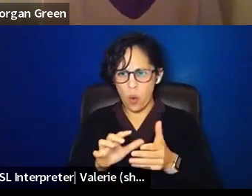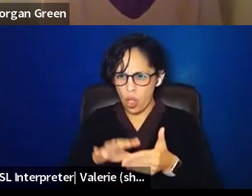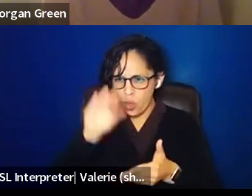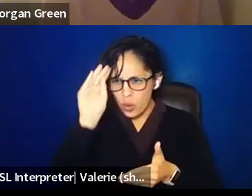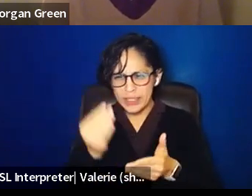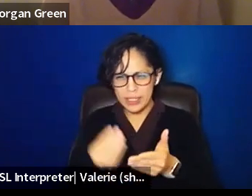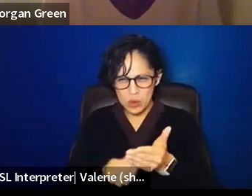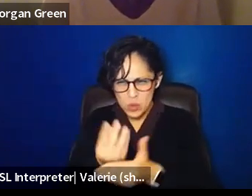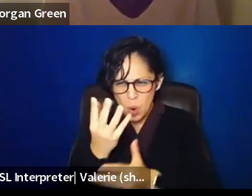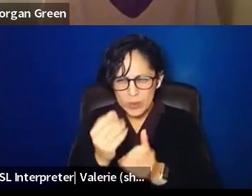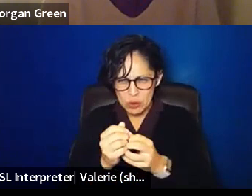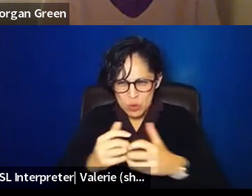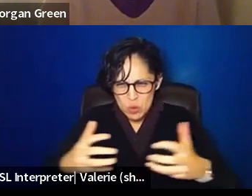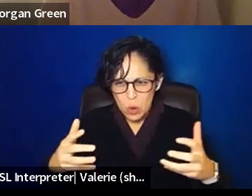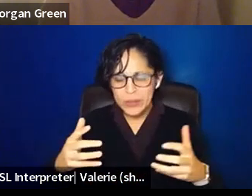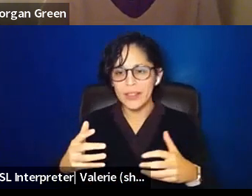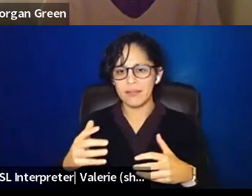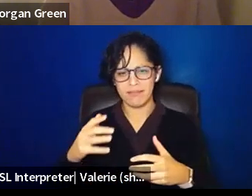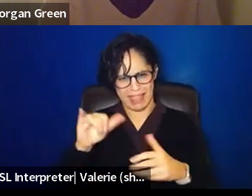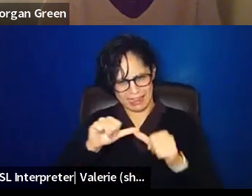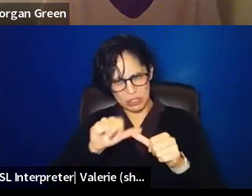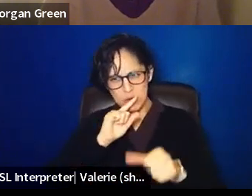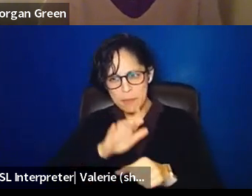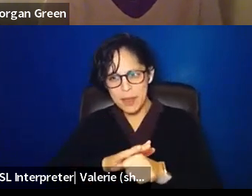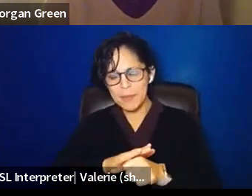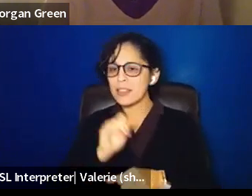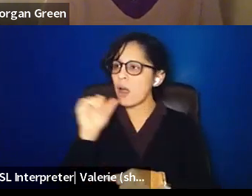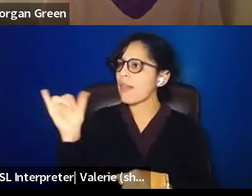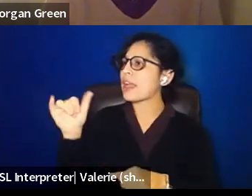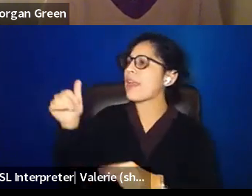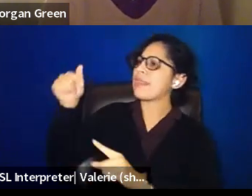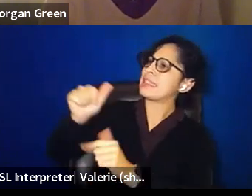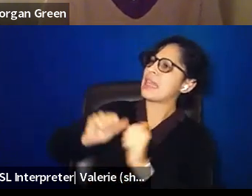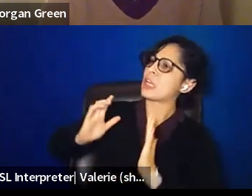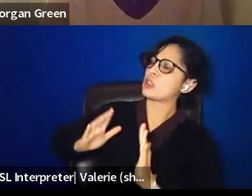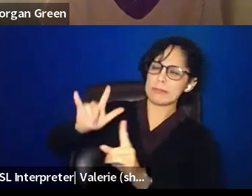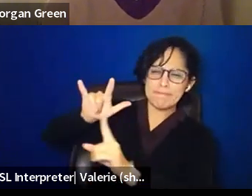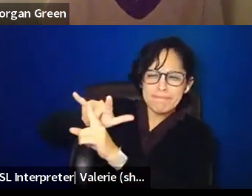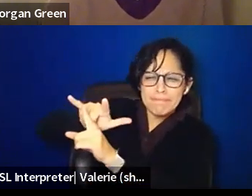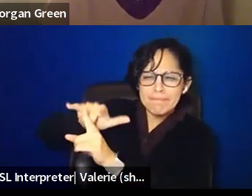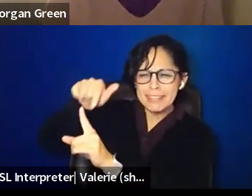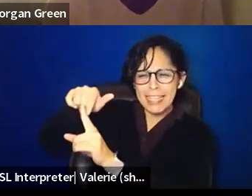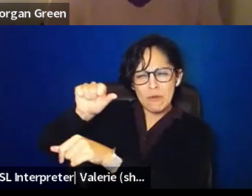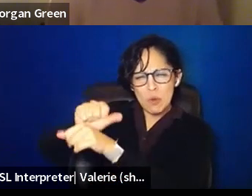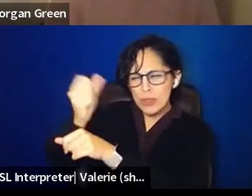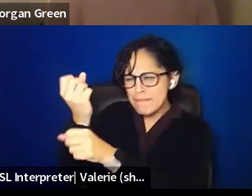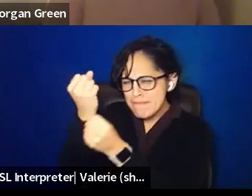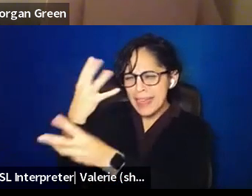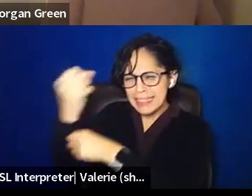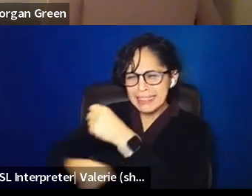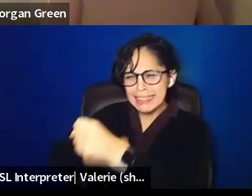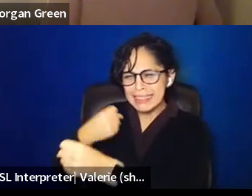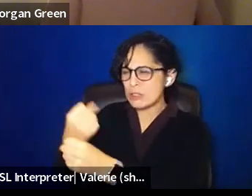not just as like, oh, this actor has acted here for so many years and people love them and they want to see them in everything, but actually